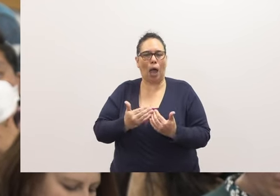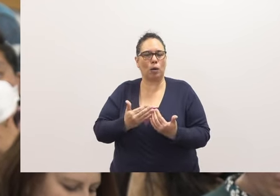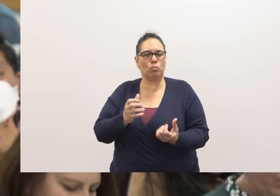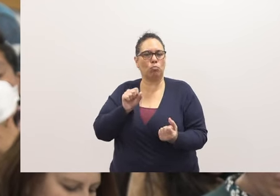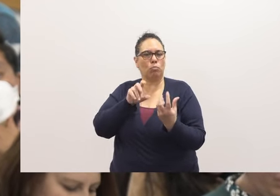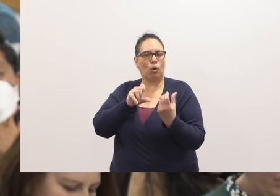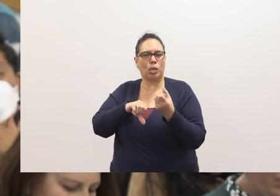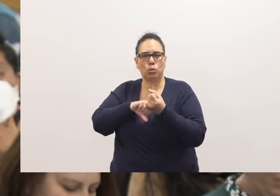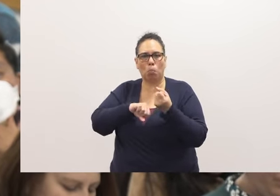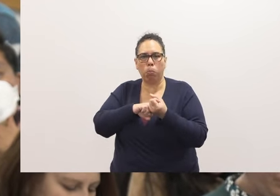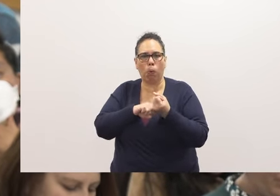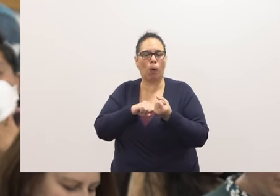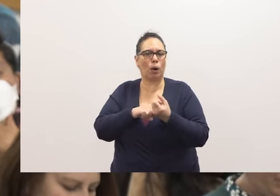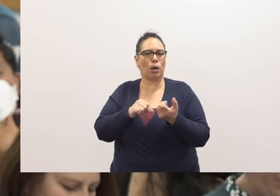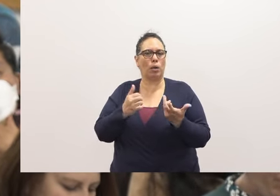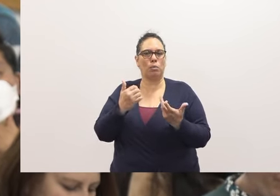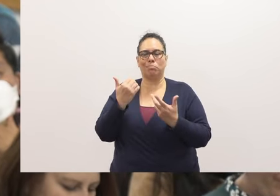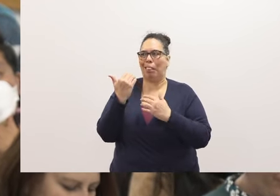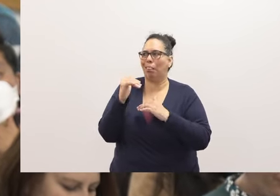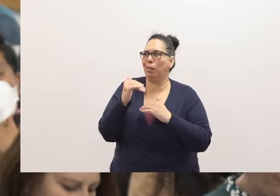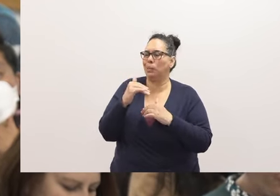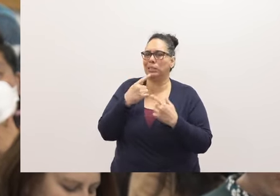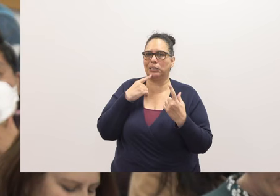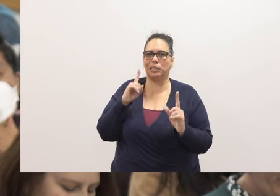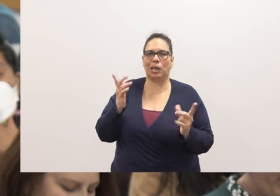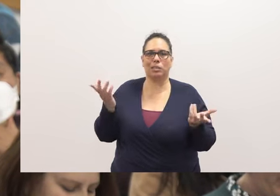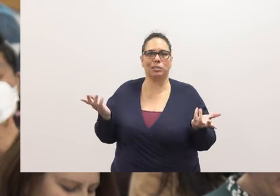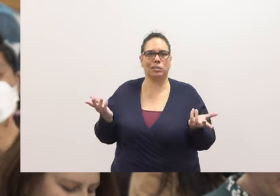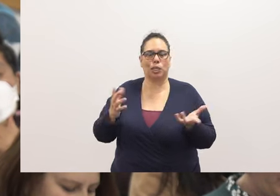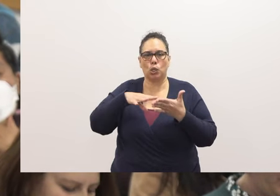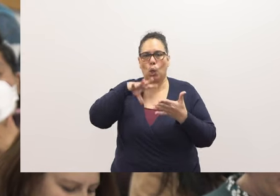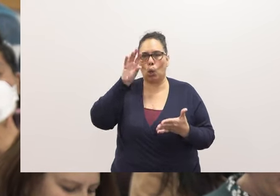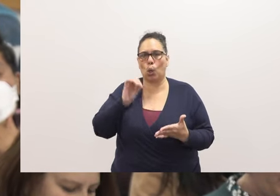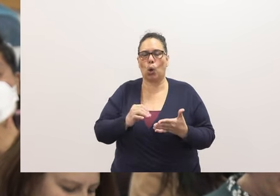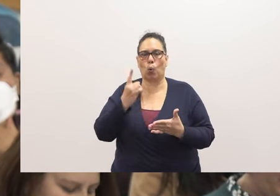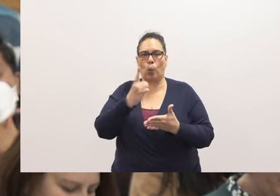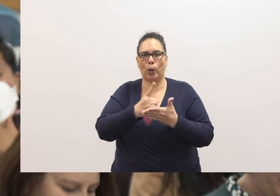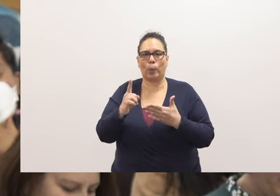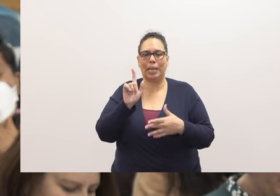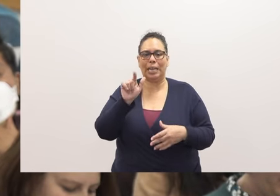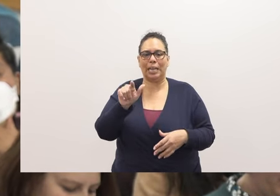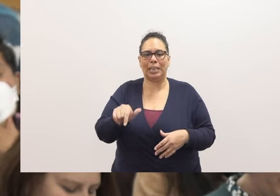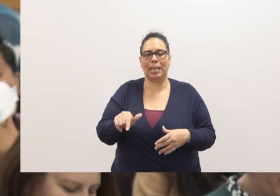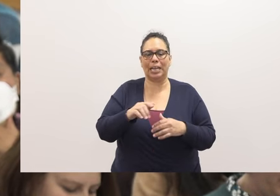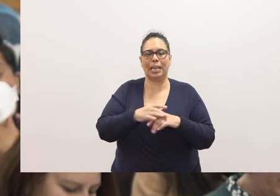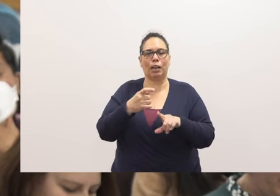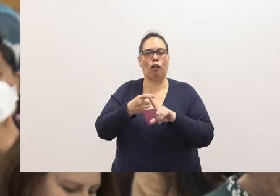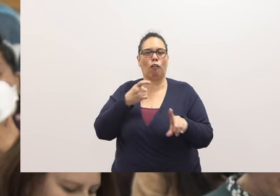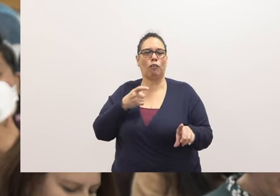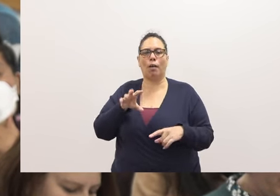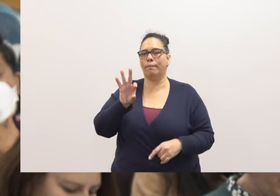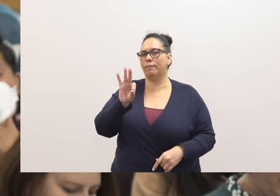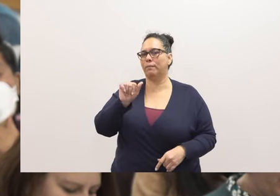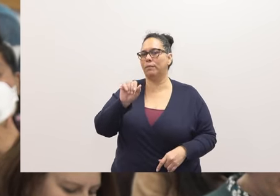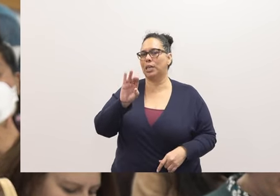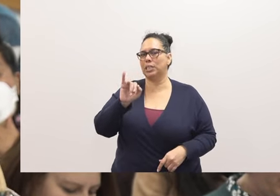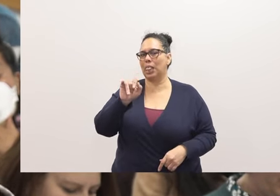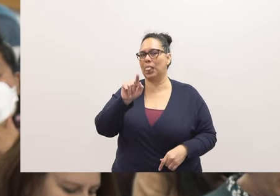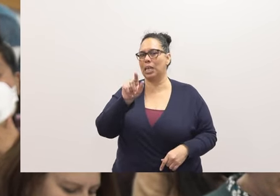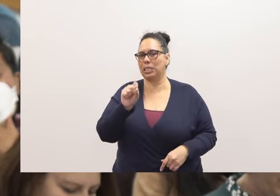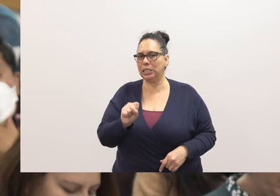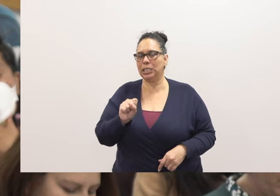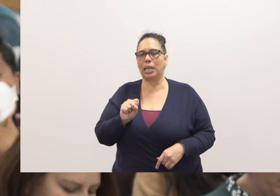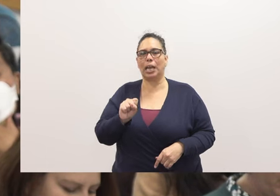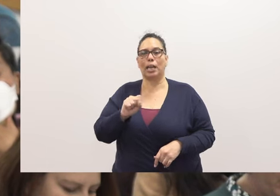and support on this with limited success. Just to learn a week after by Felicia Krops from facilities that Principal Vieira